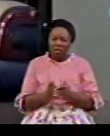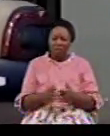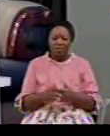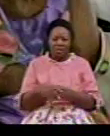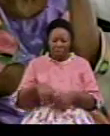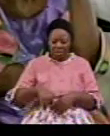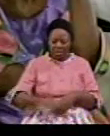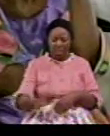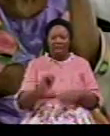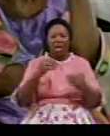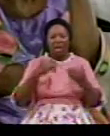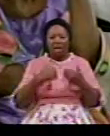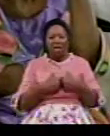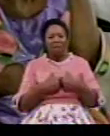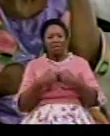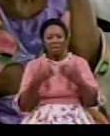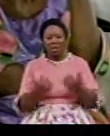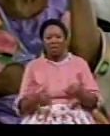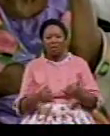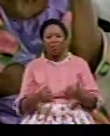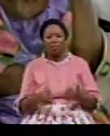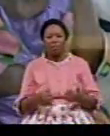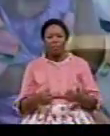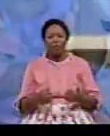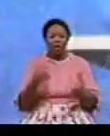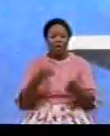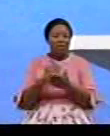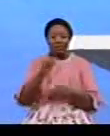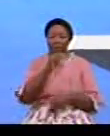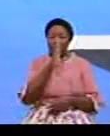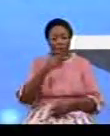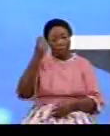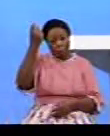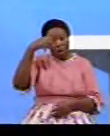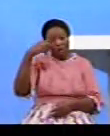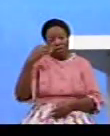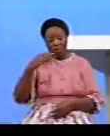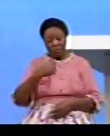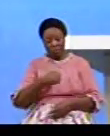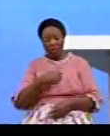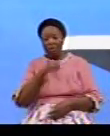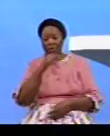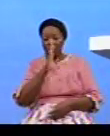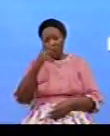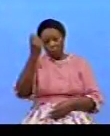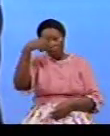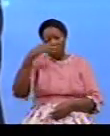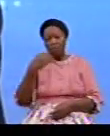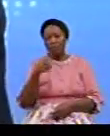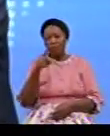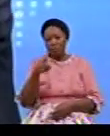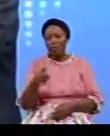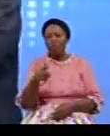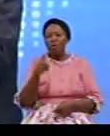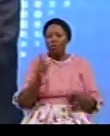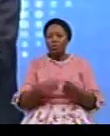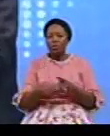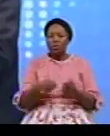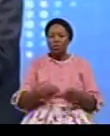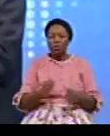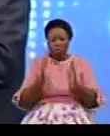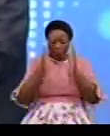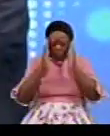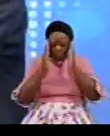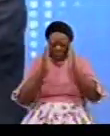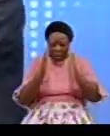any waistband there, if there is any juju kind of a ring there, he comes to reign over